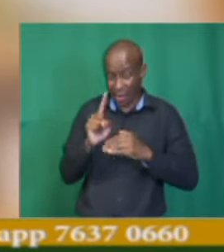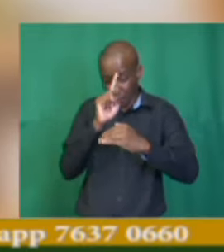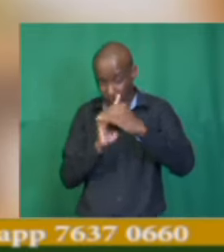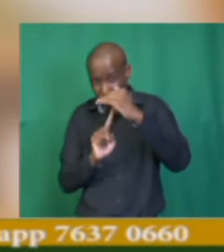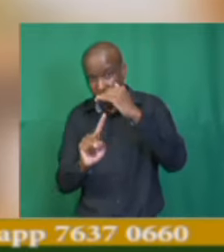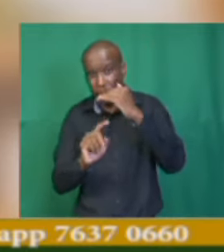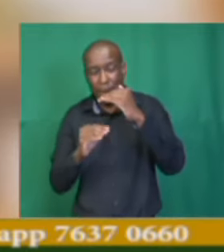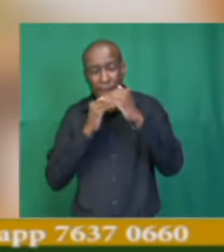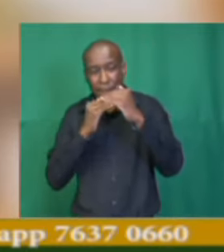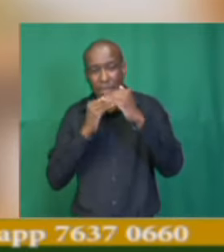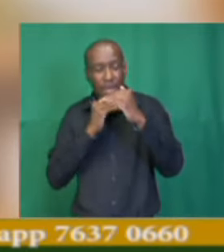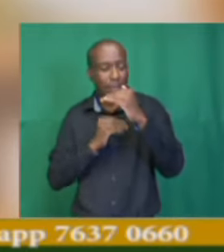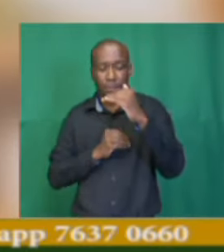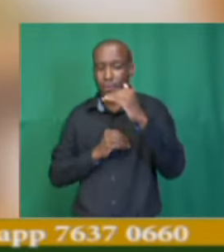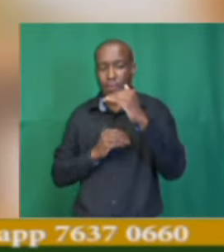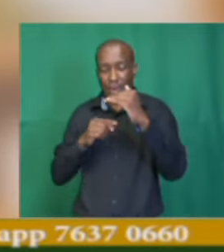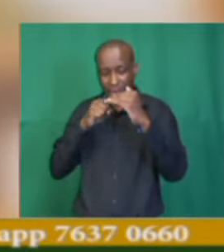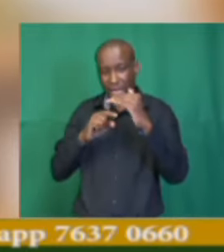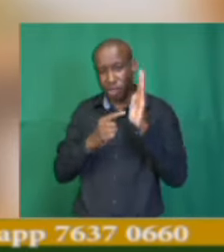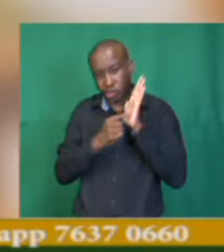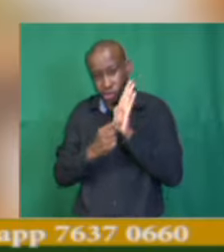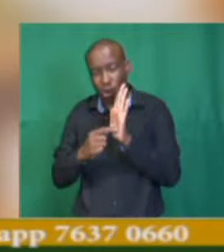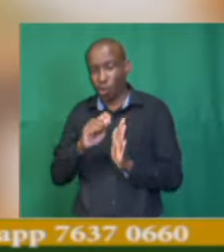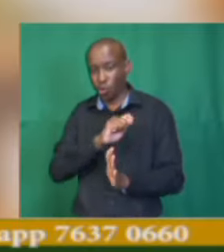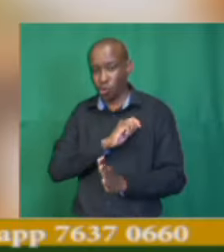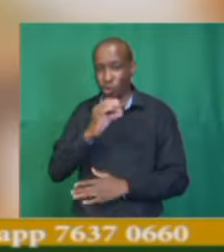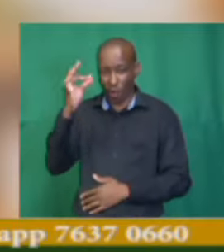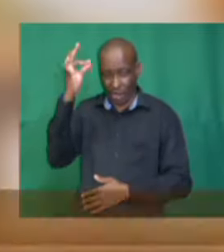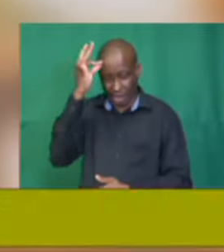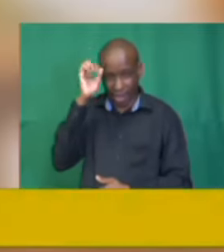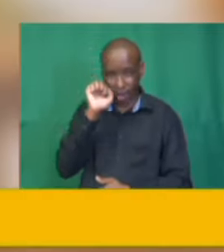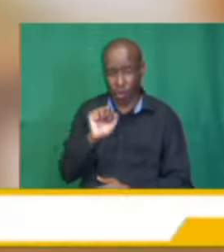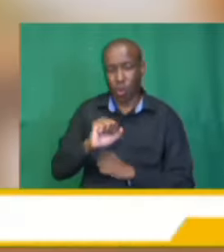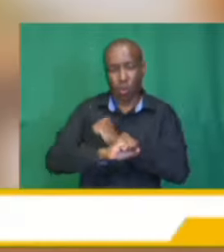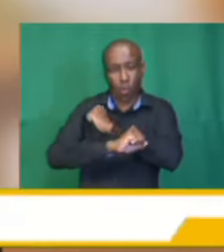showing how Jesus Christ was the King of glory, how Jesus Christ